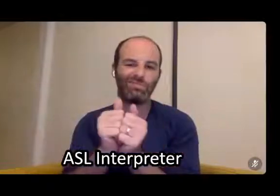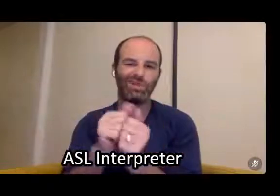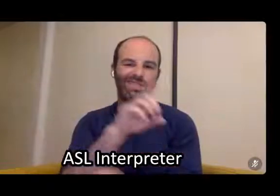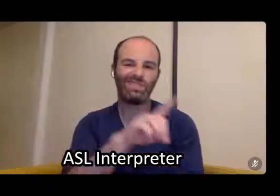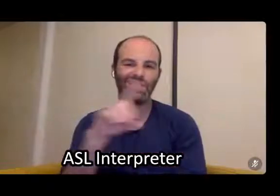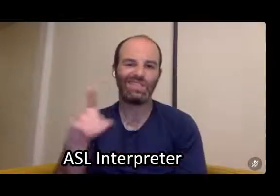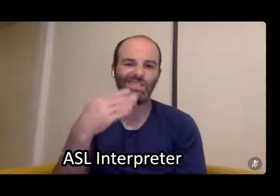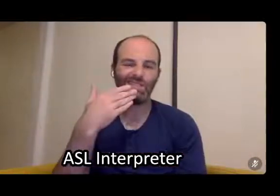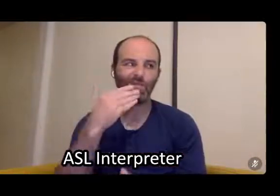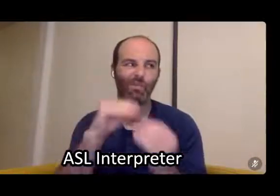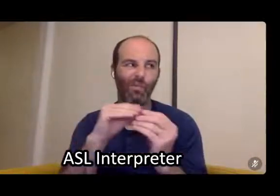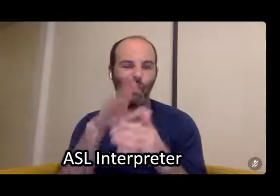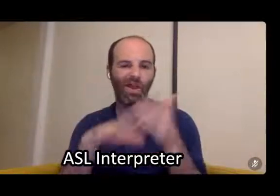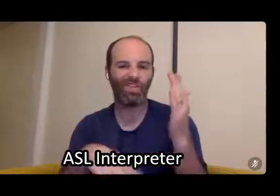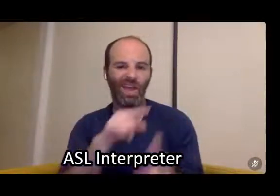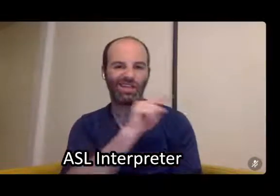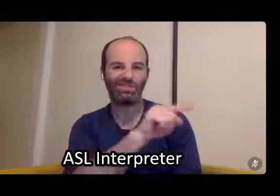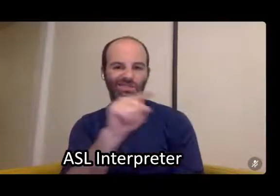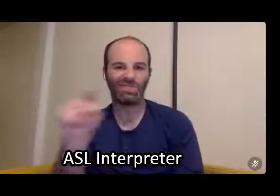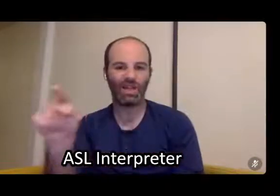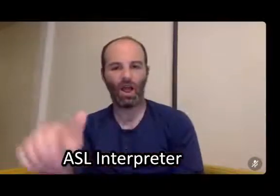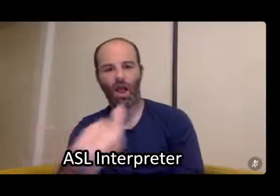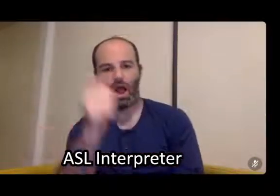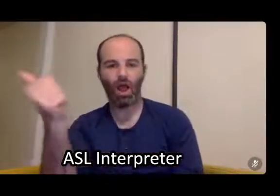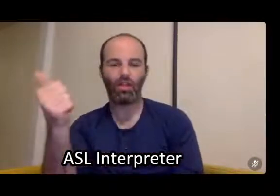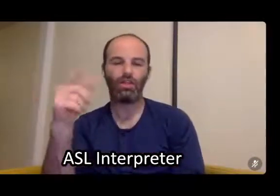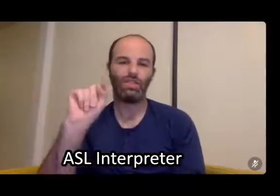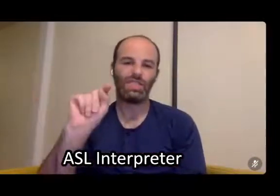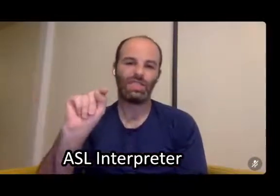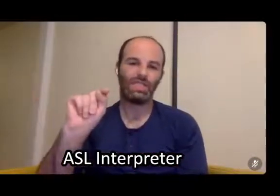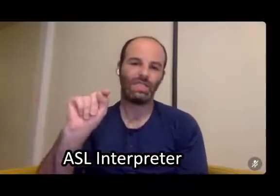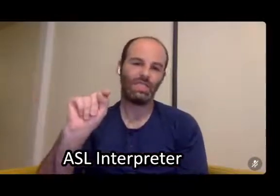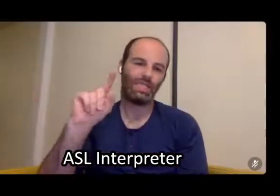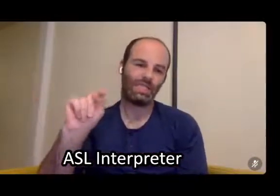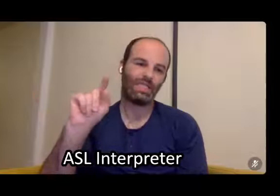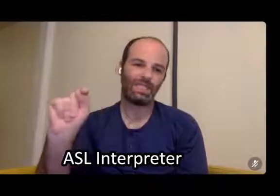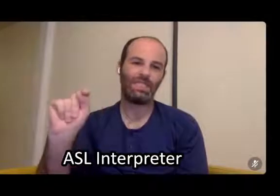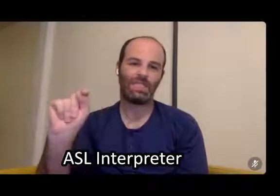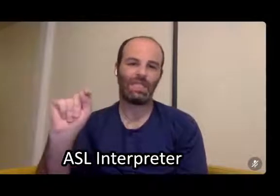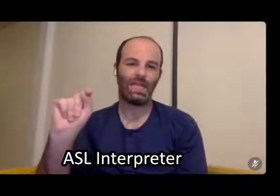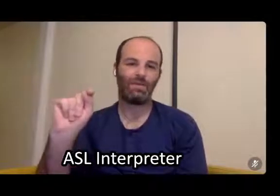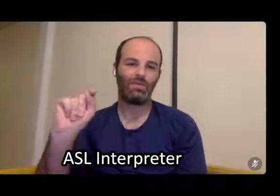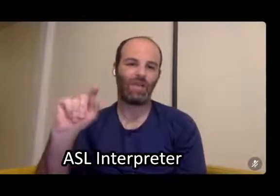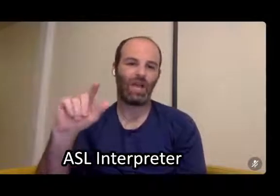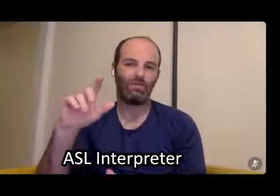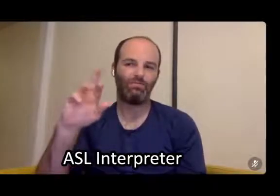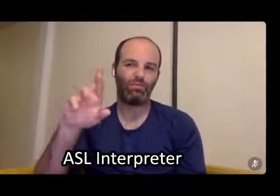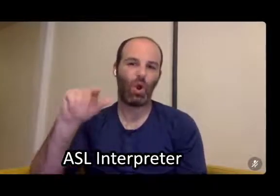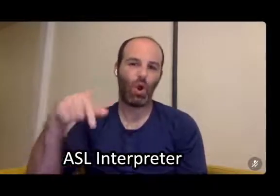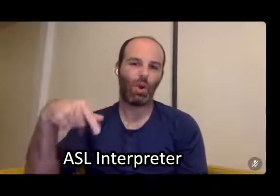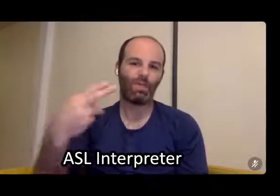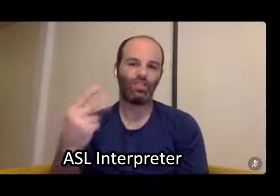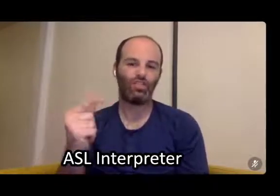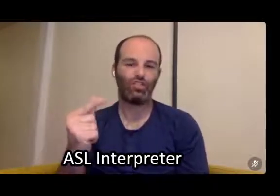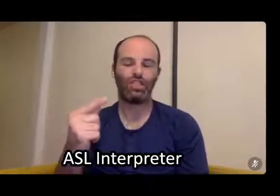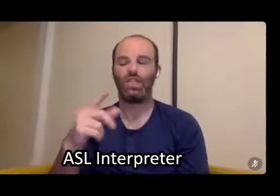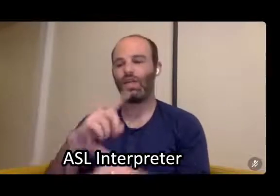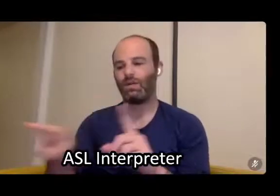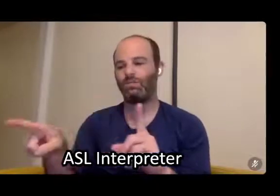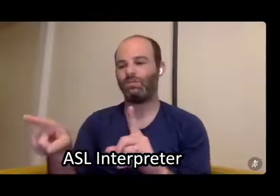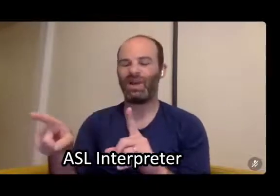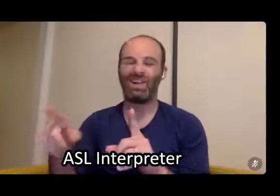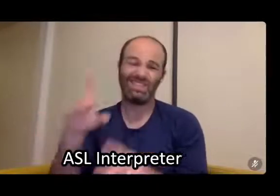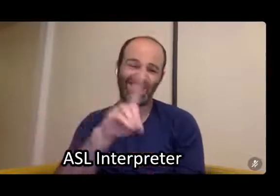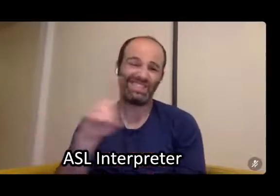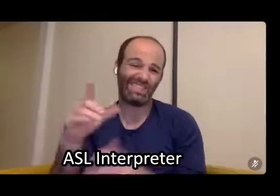that, again, is the most popular game that is out there. But it's definitely something to look at. And all you